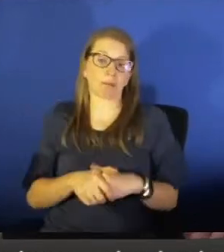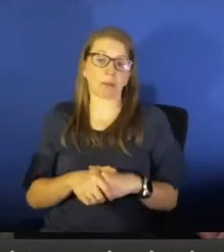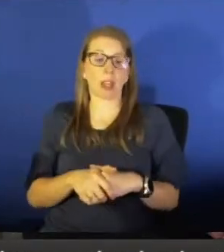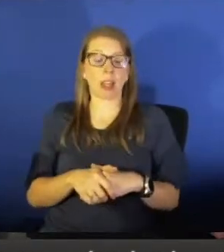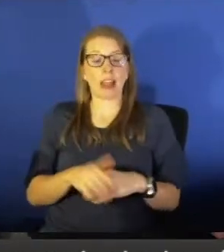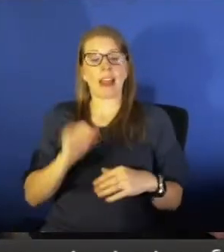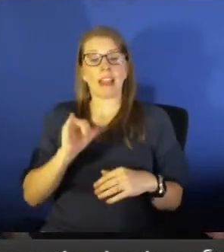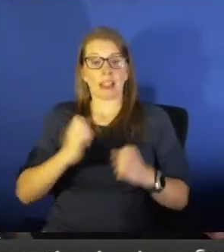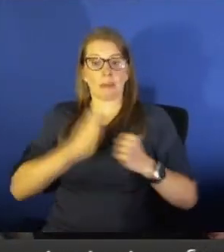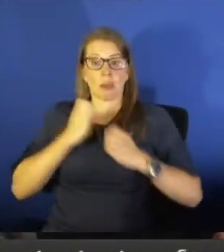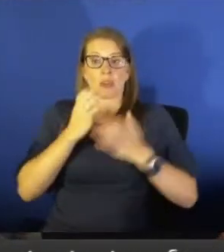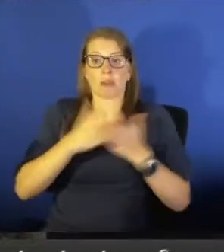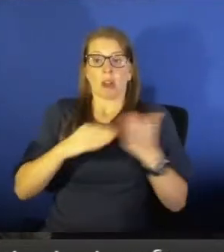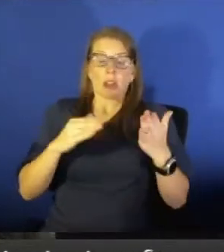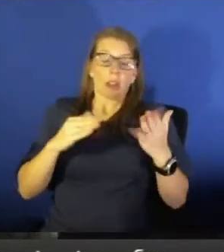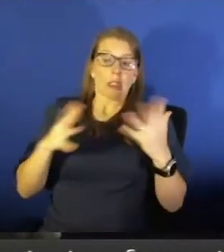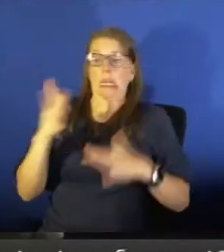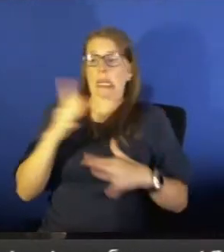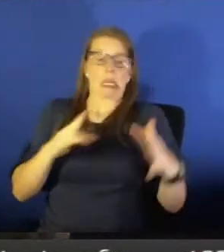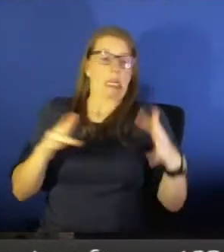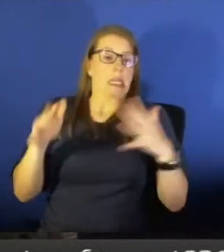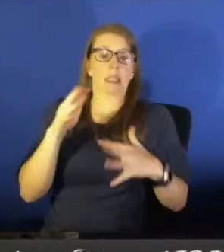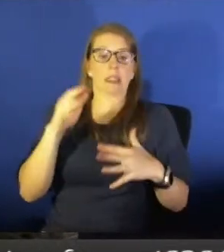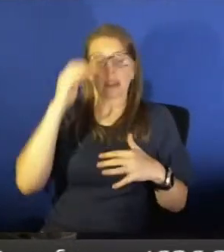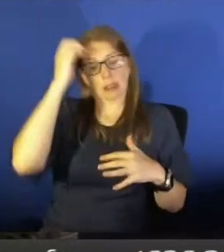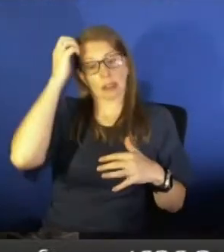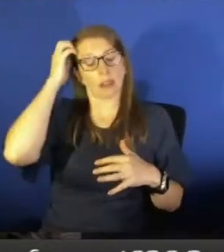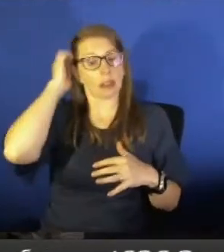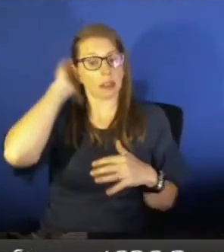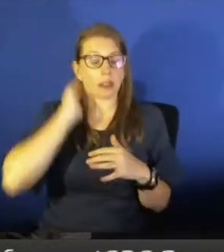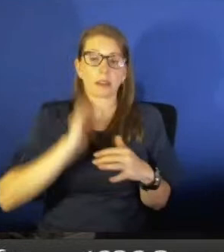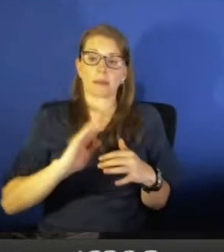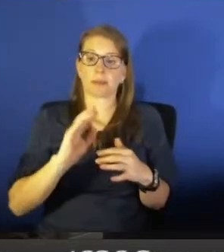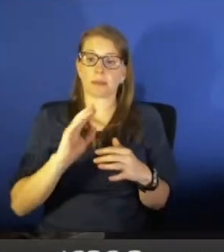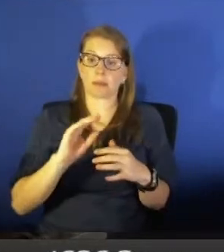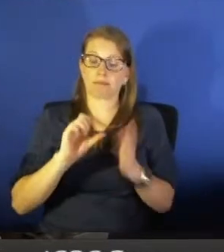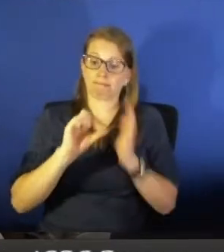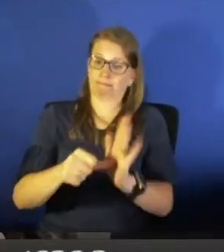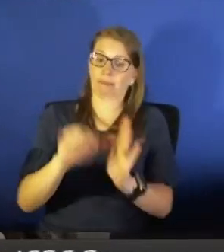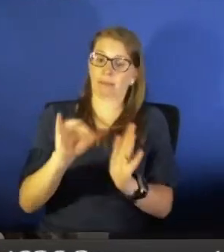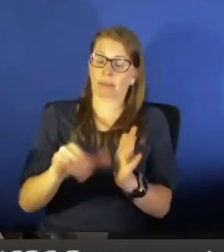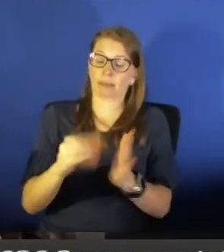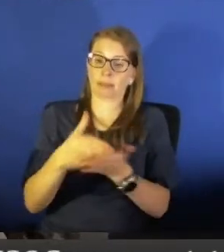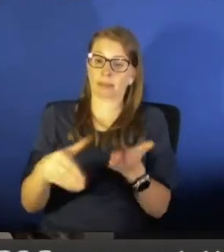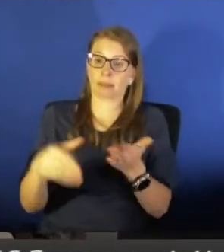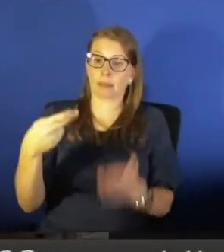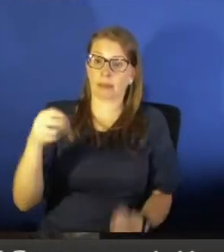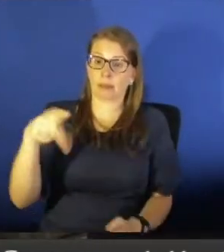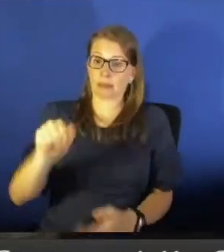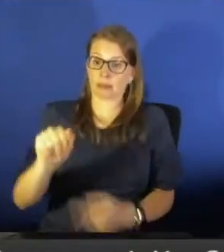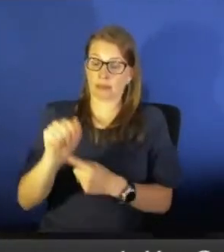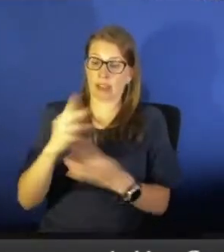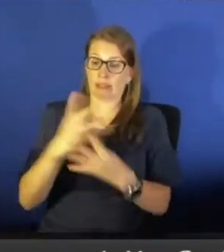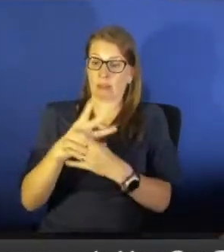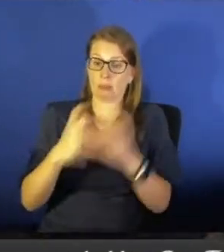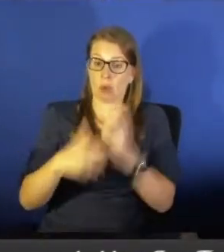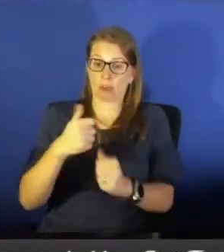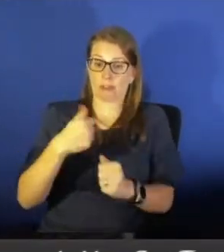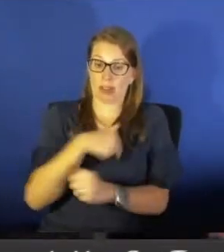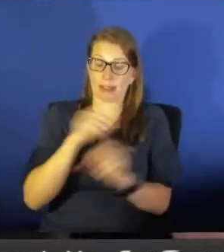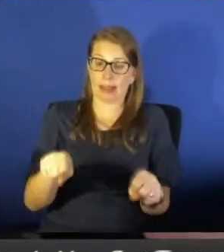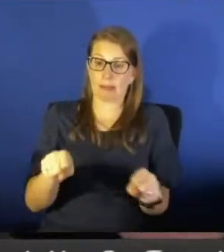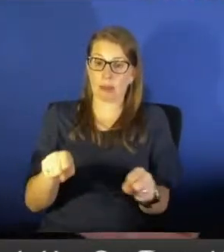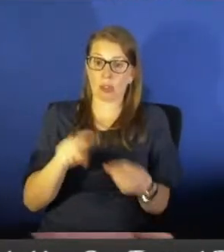component, juggling so many things, and I just want to drive that part home. When we talk about the HEPA filter, while most of us were able to